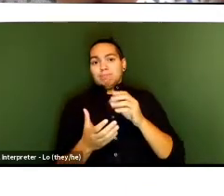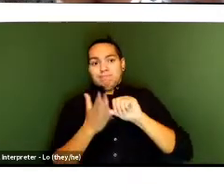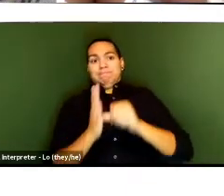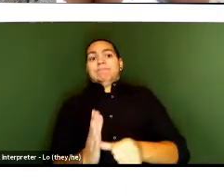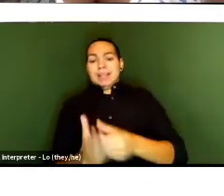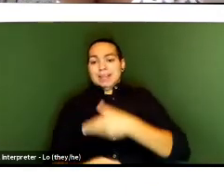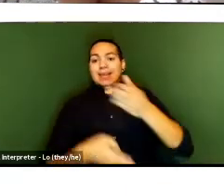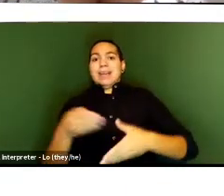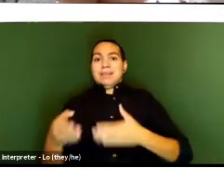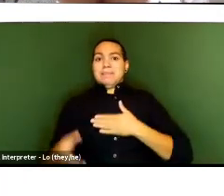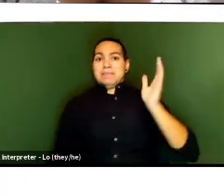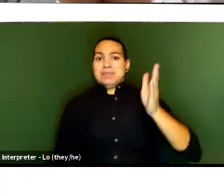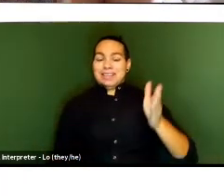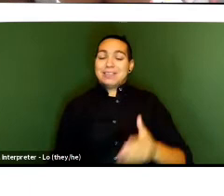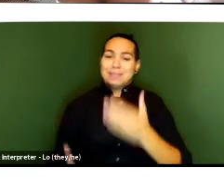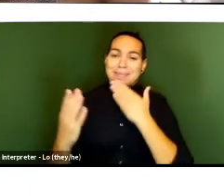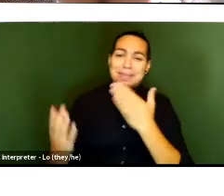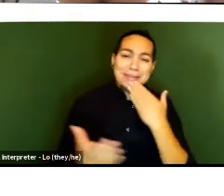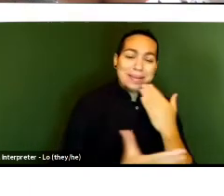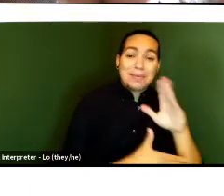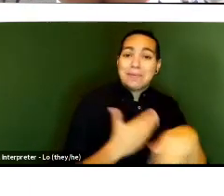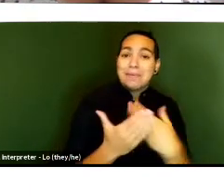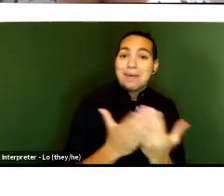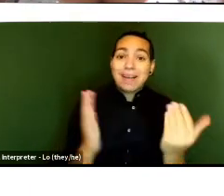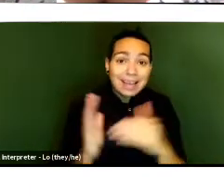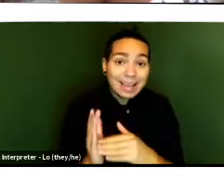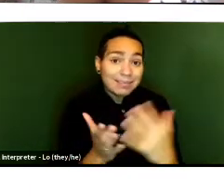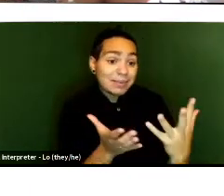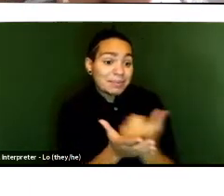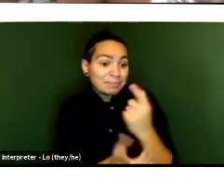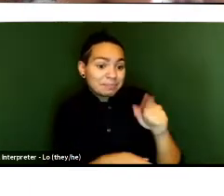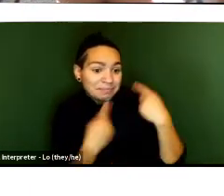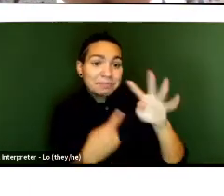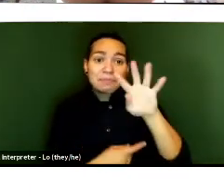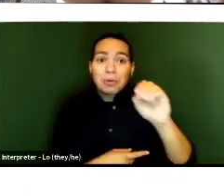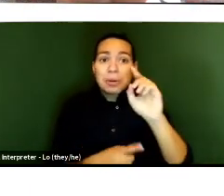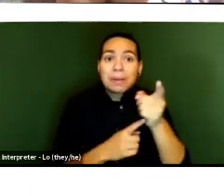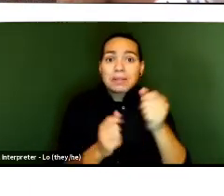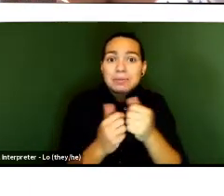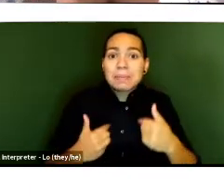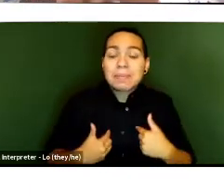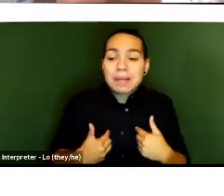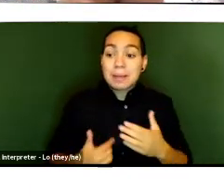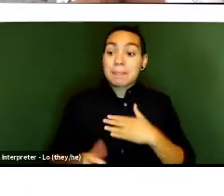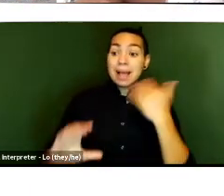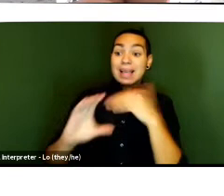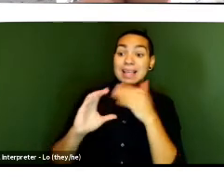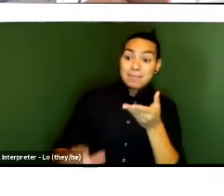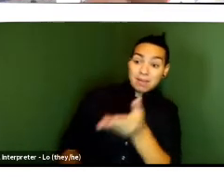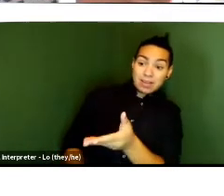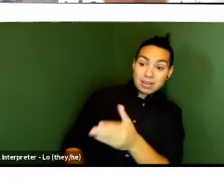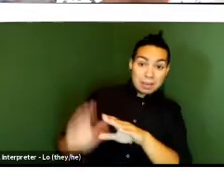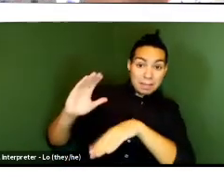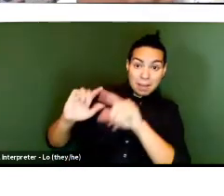So thank you all so much again for spending the last 40 or so minutes with me. My email address is on this slide if you